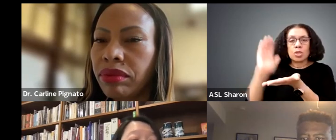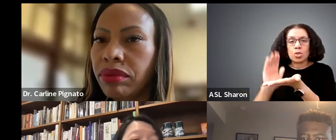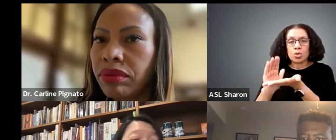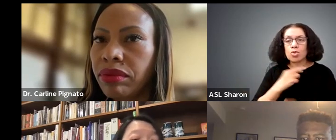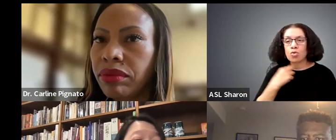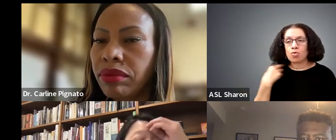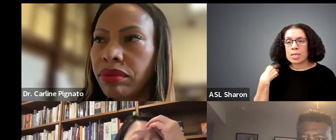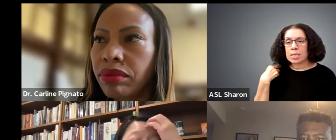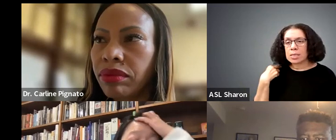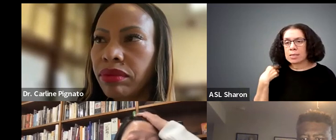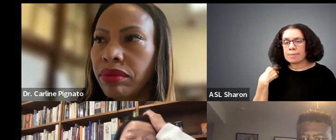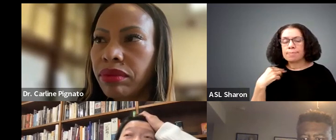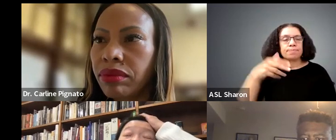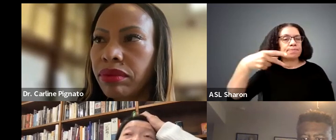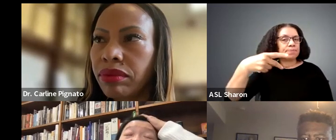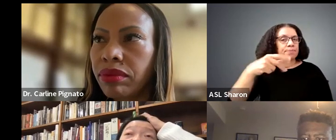So why don't we do this?